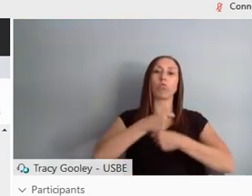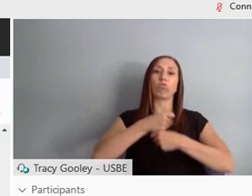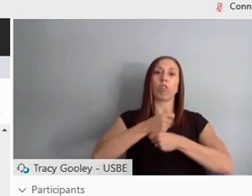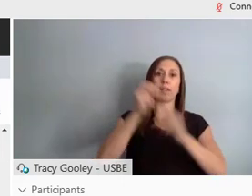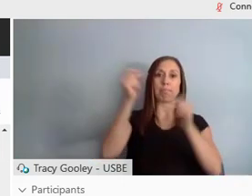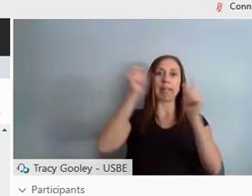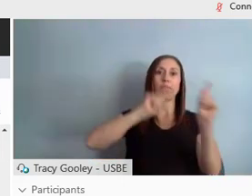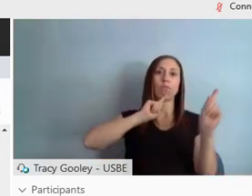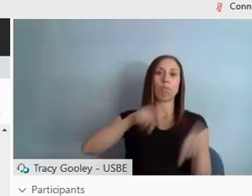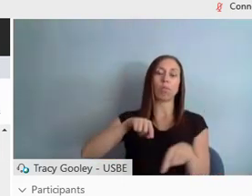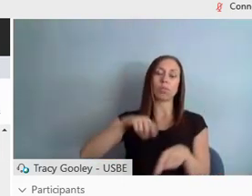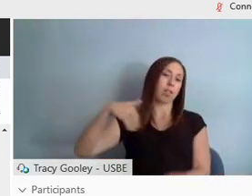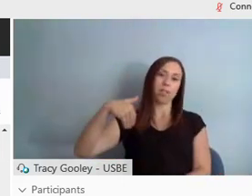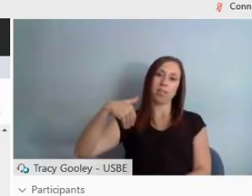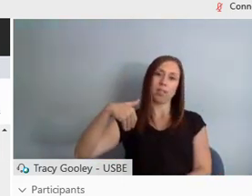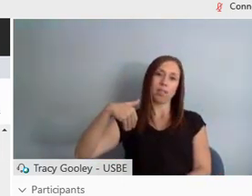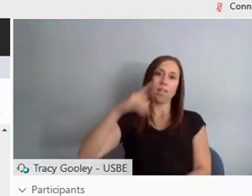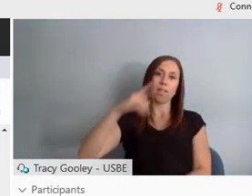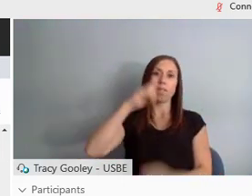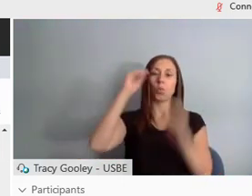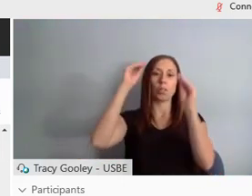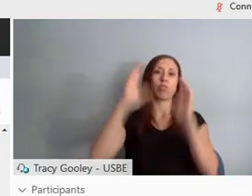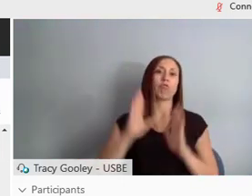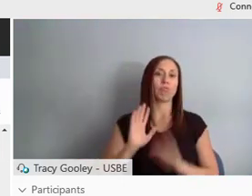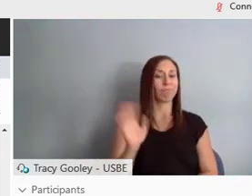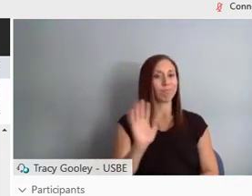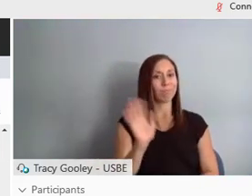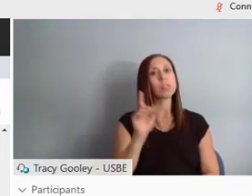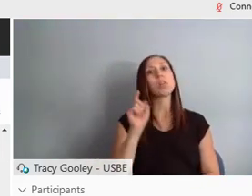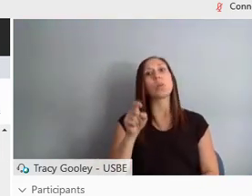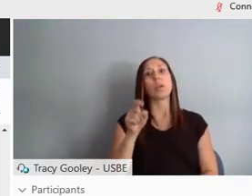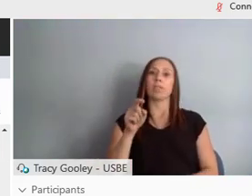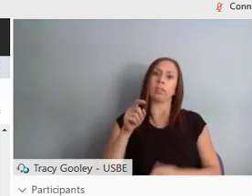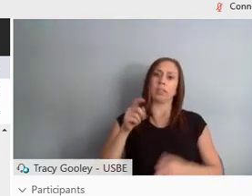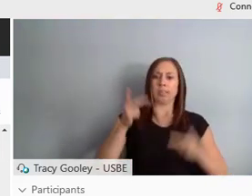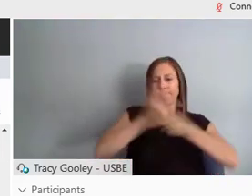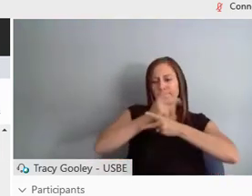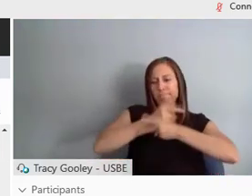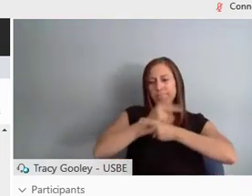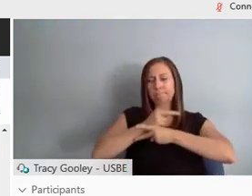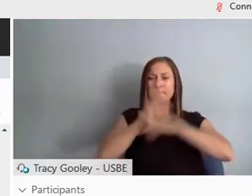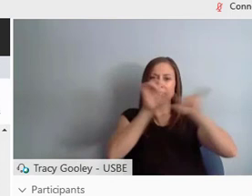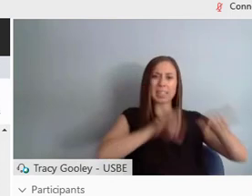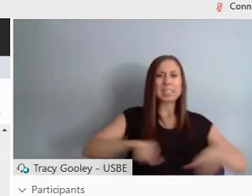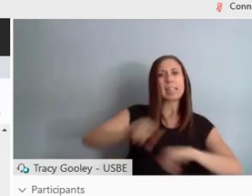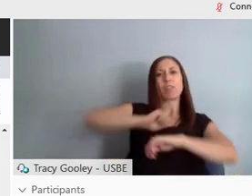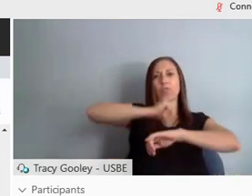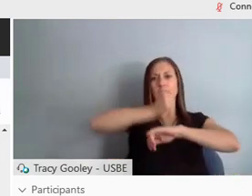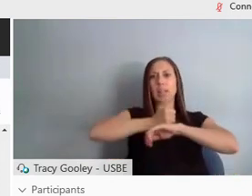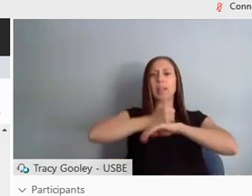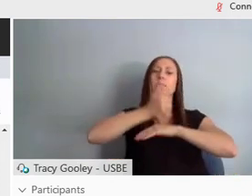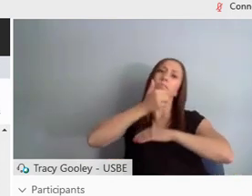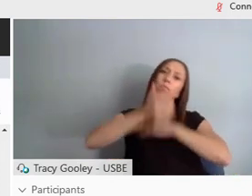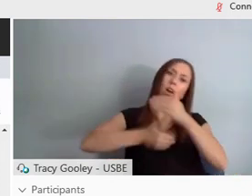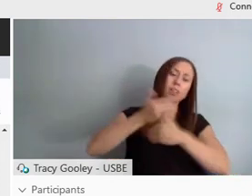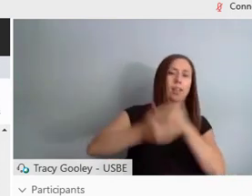reports available for teachers. We have to go through the standard setting process, determine